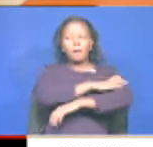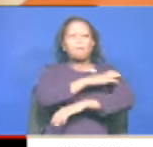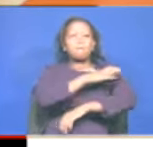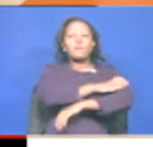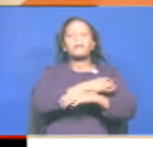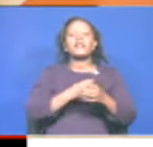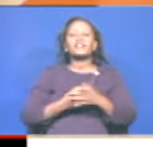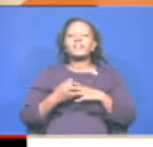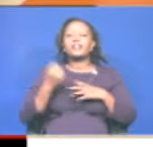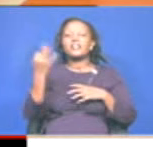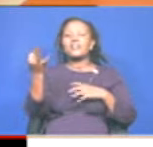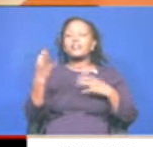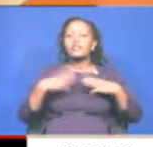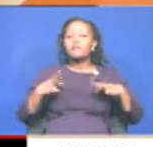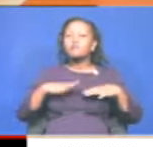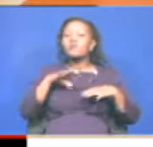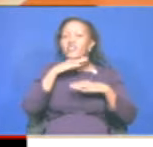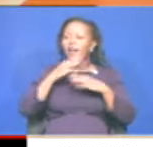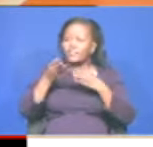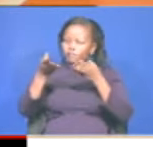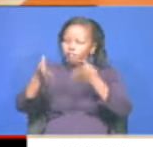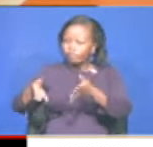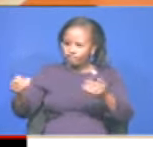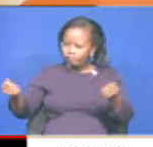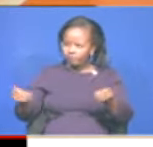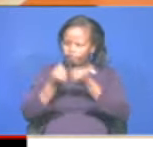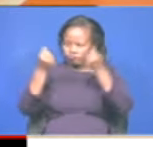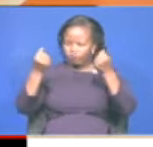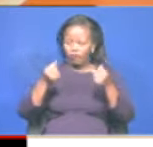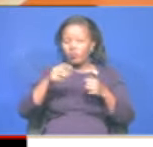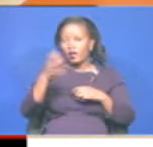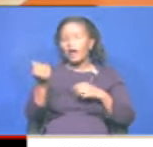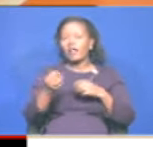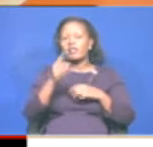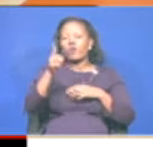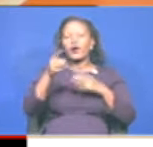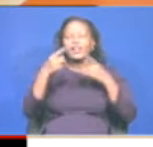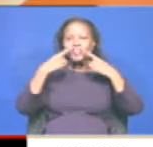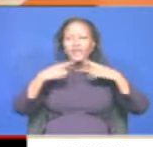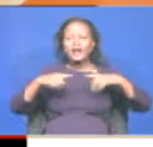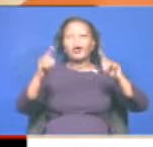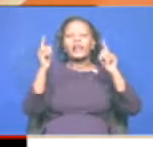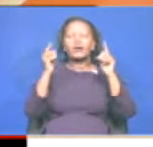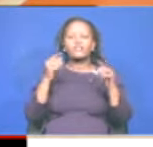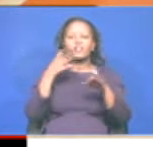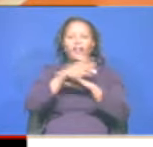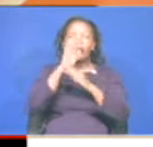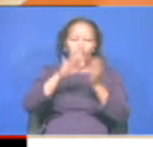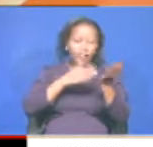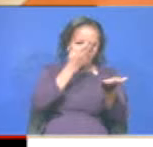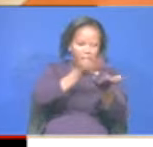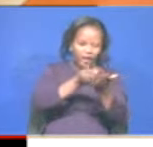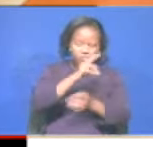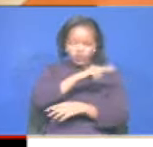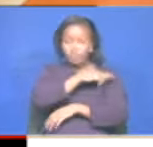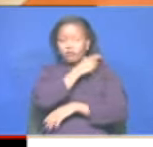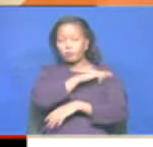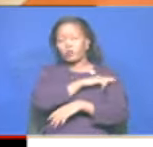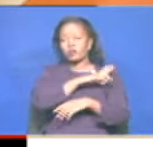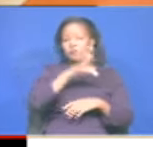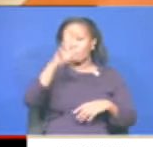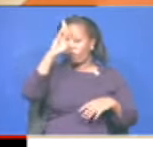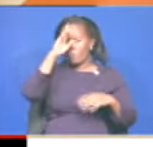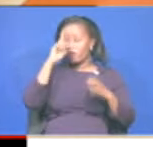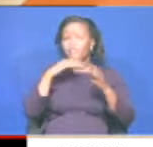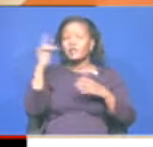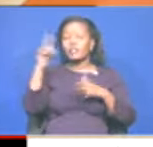to have died on the spot, while one was pronounced dead upon arrival at the Longisa hospital. Police say the accident occurred